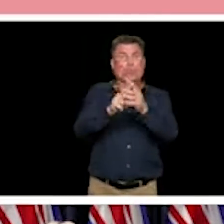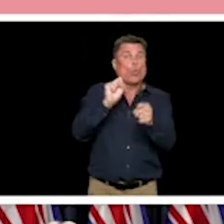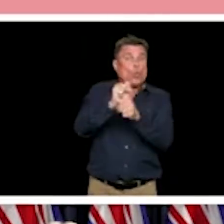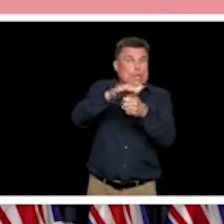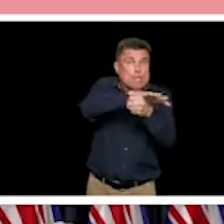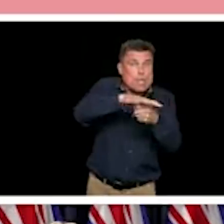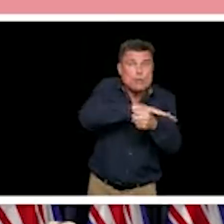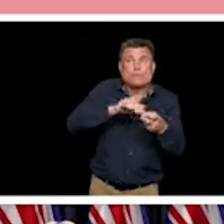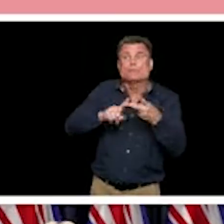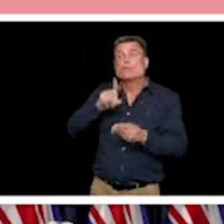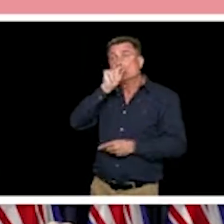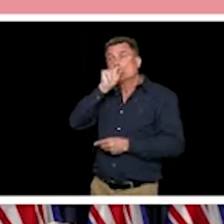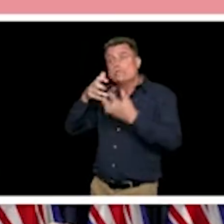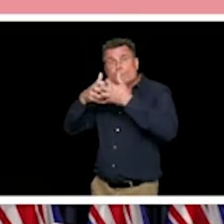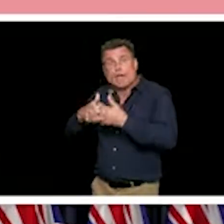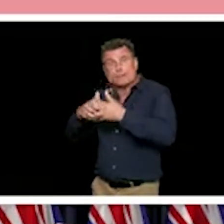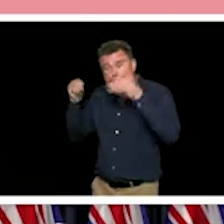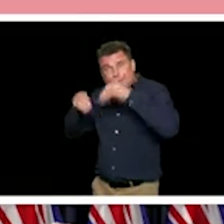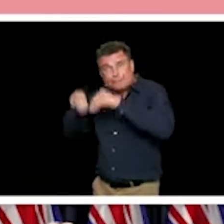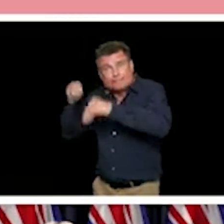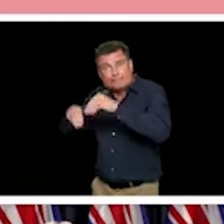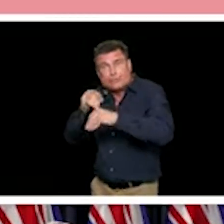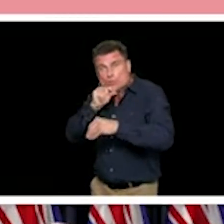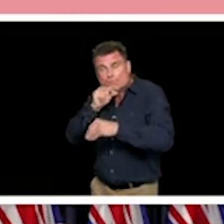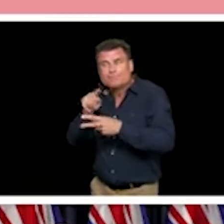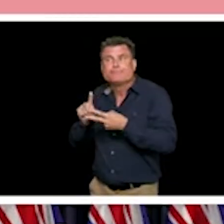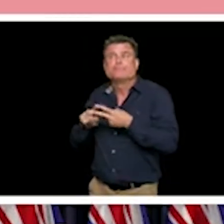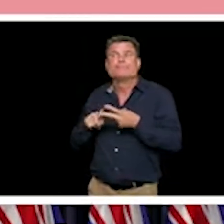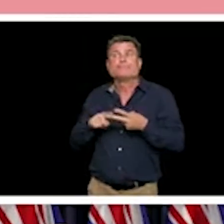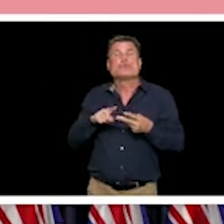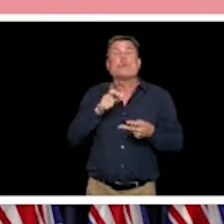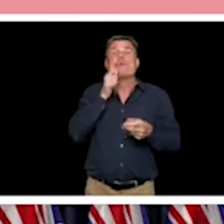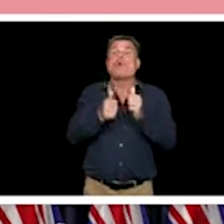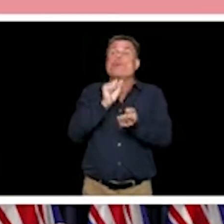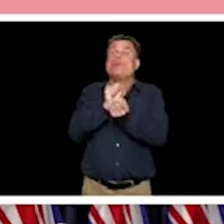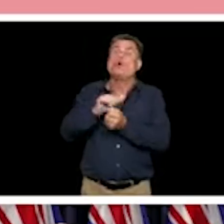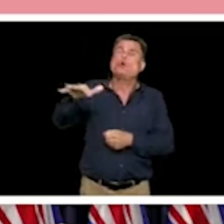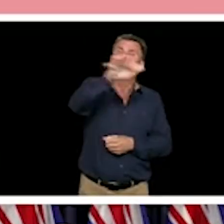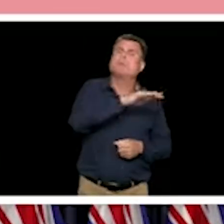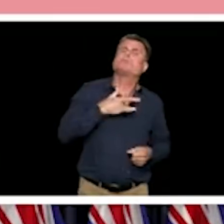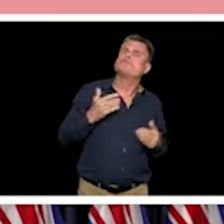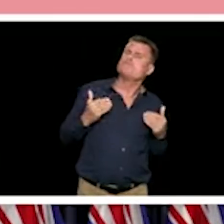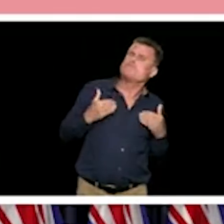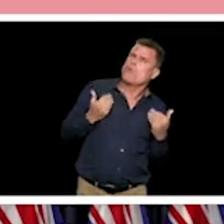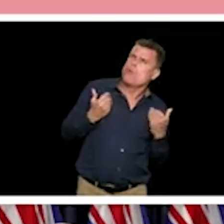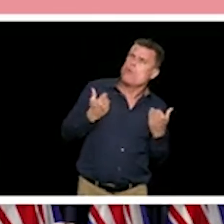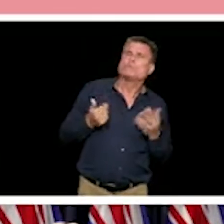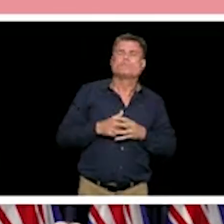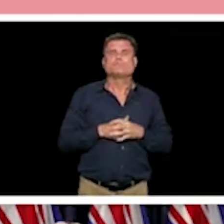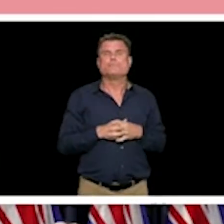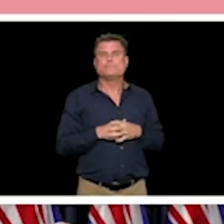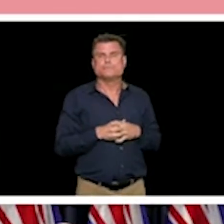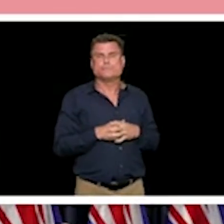poultry plants, for example, the correctional facilities, and younger age groups being affected. And now,